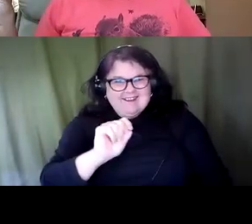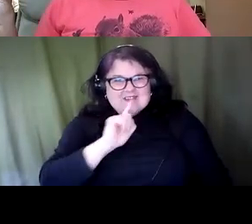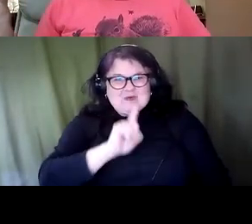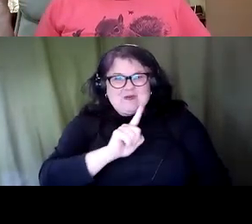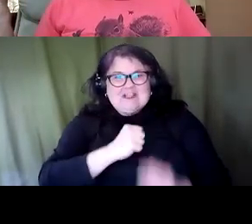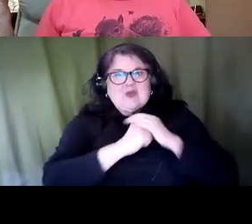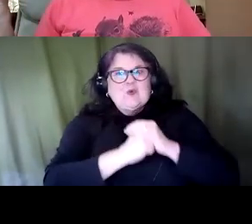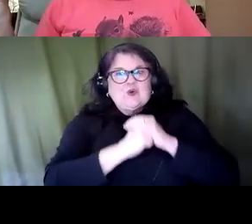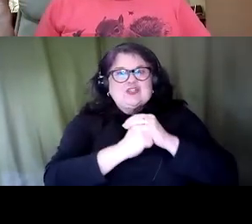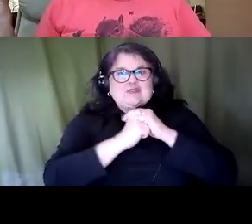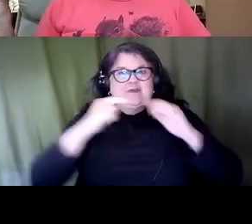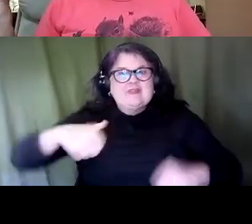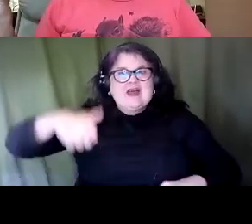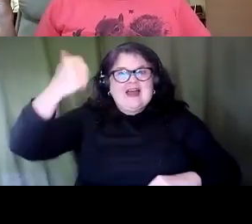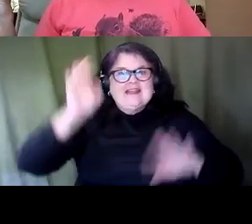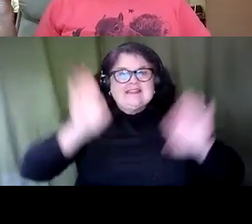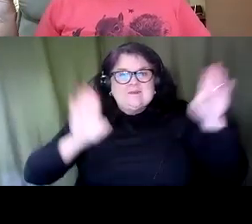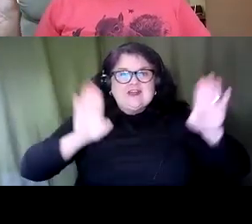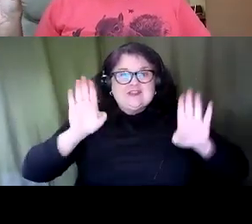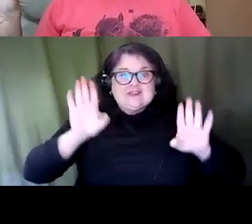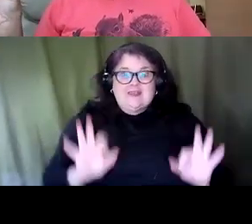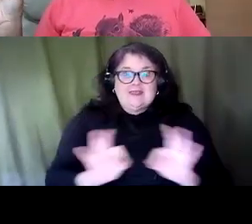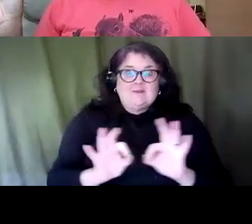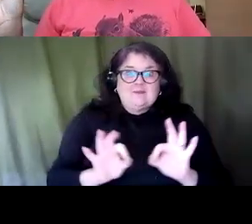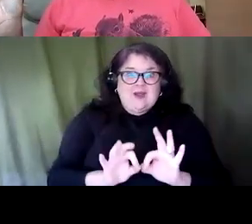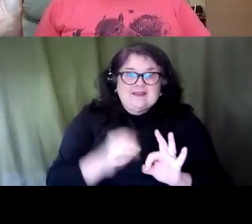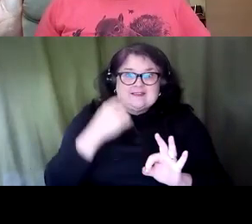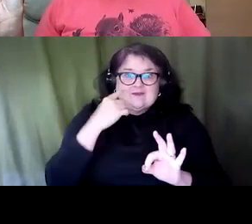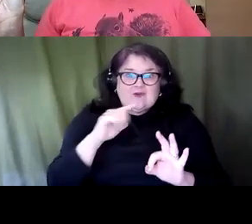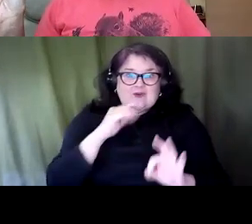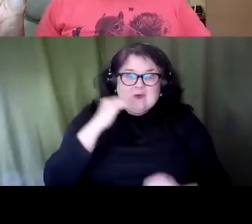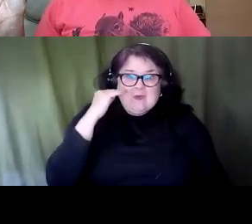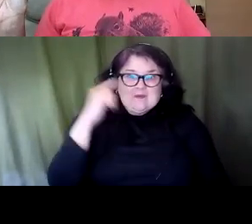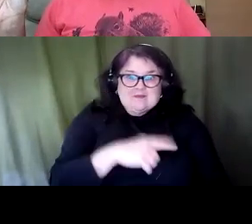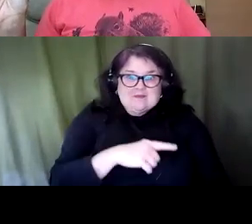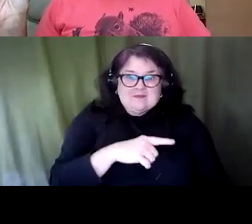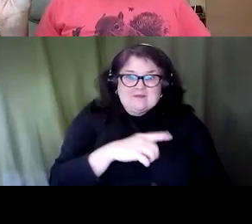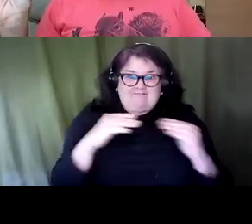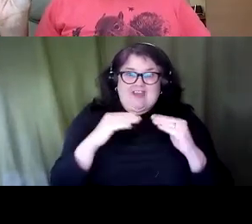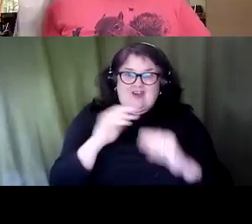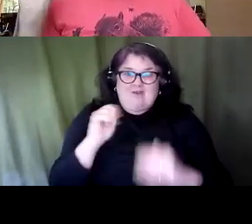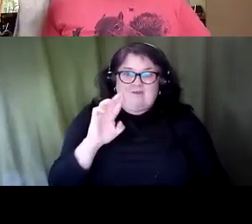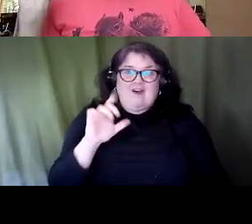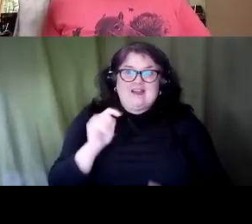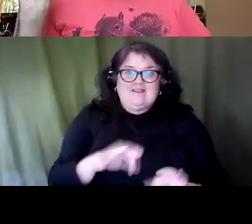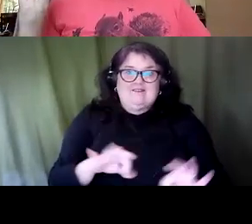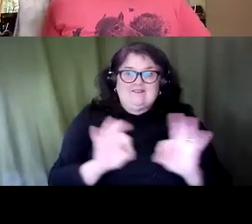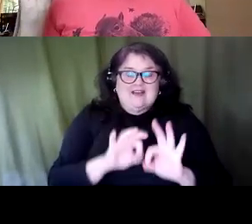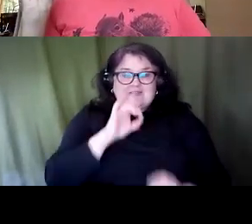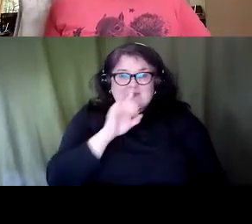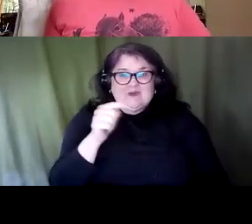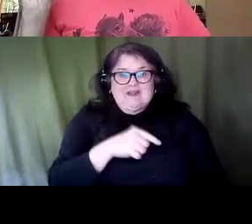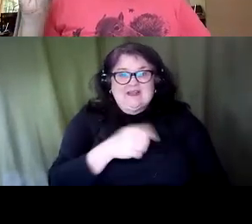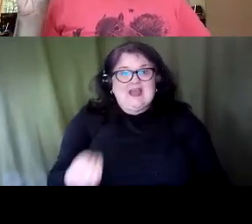bidders. The price that a home goes for, or the fair market value of a home, it's really just the amount